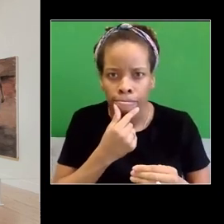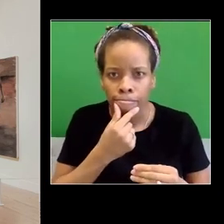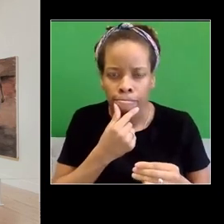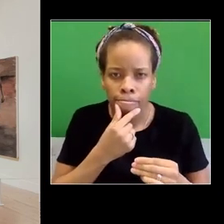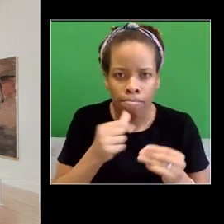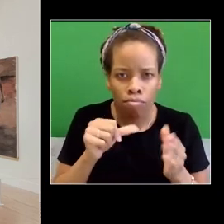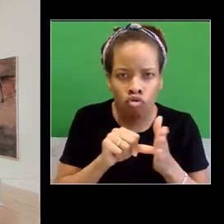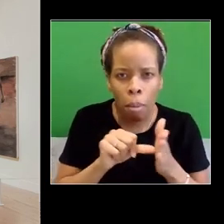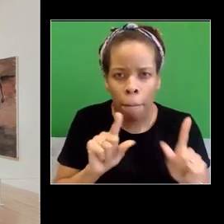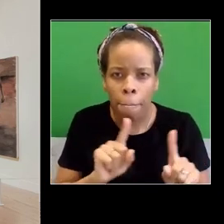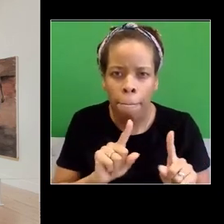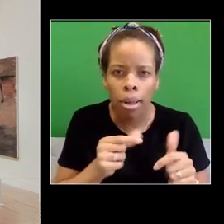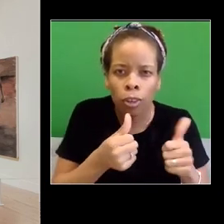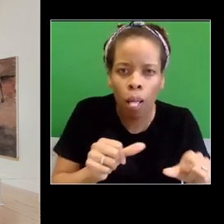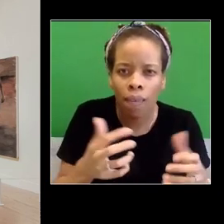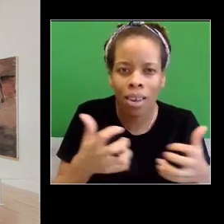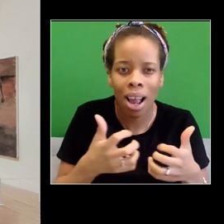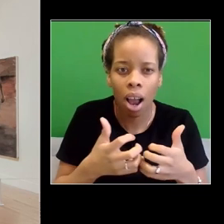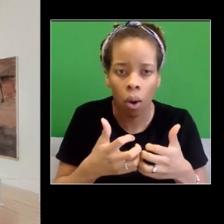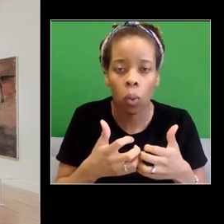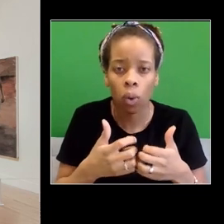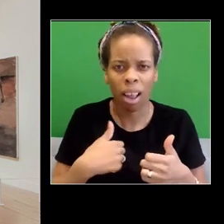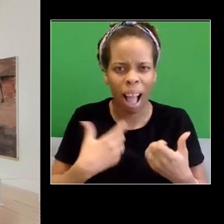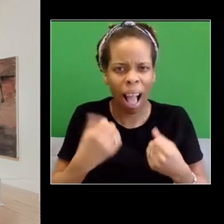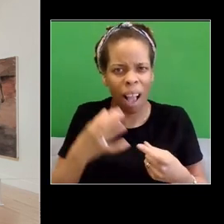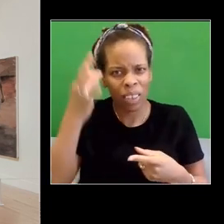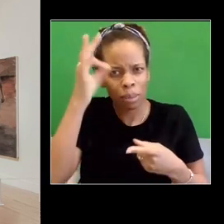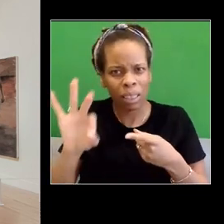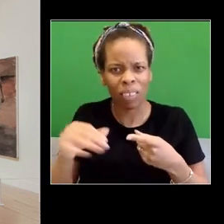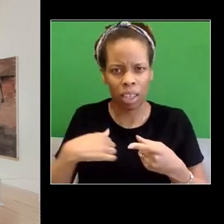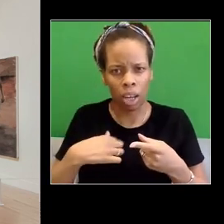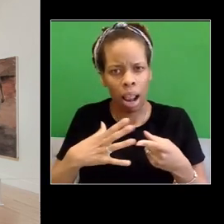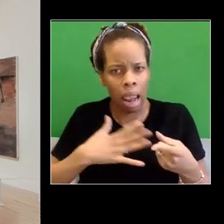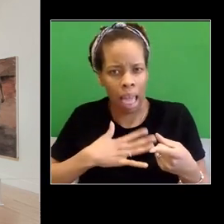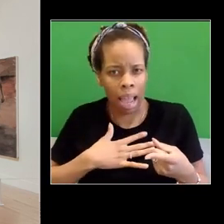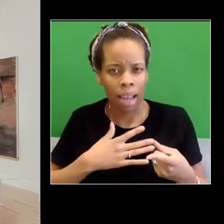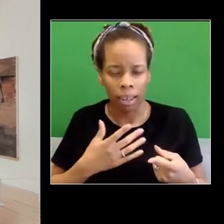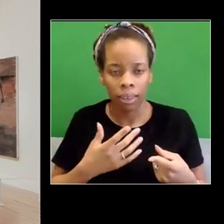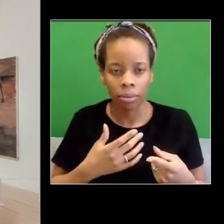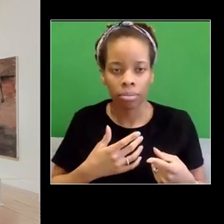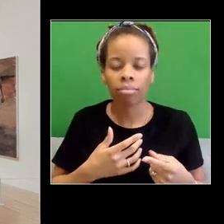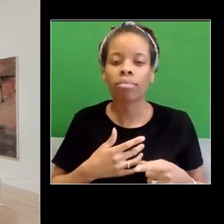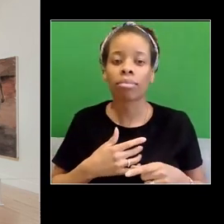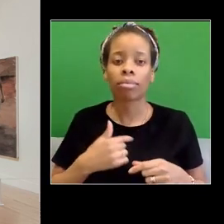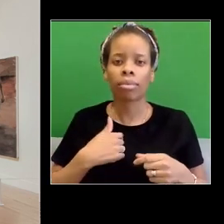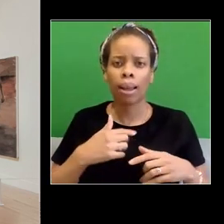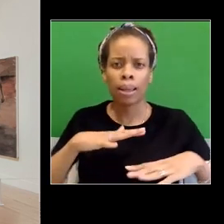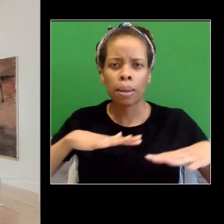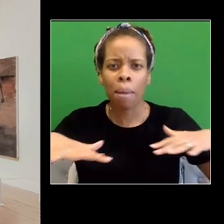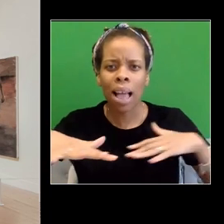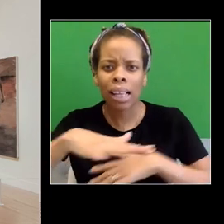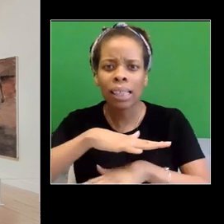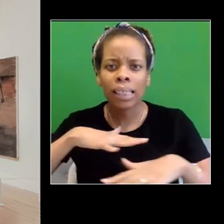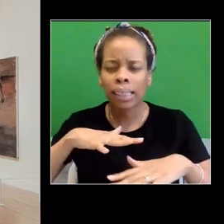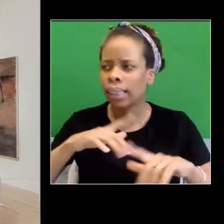don't like dealing with in terms of space. Mm-hmm. I always try and think about things spatially now, but